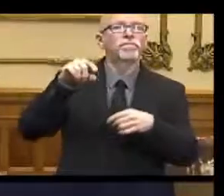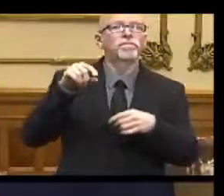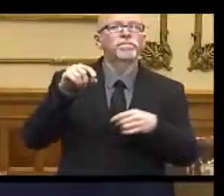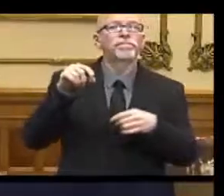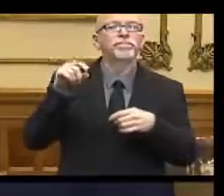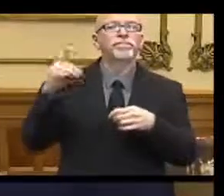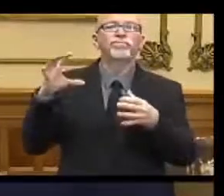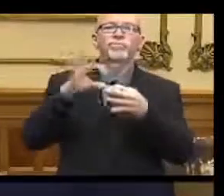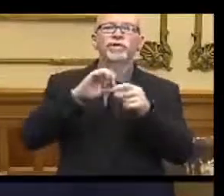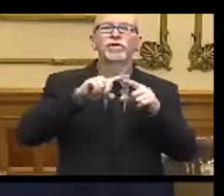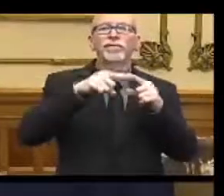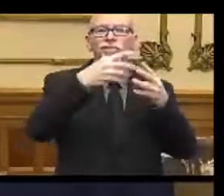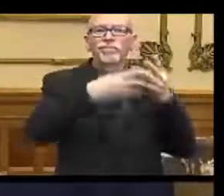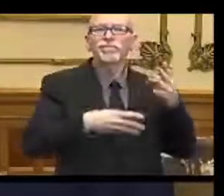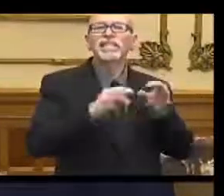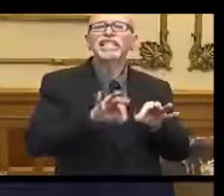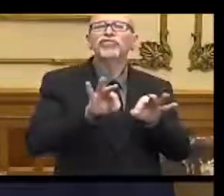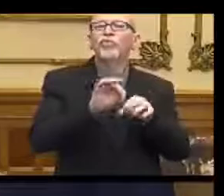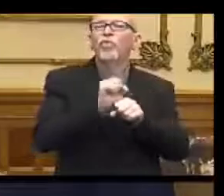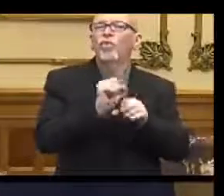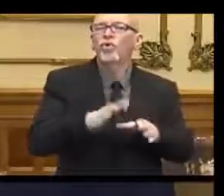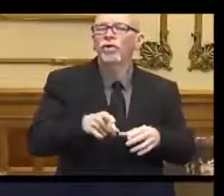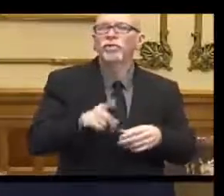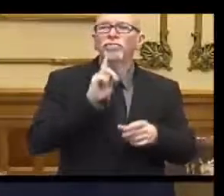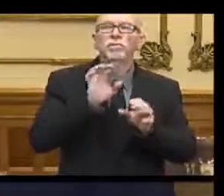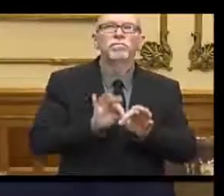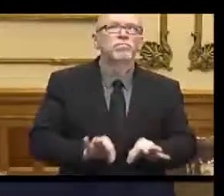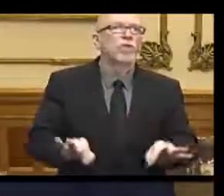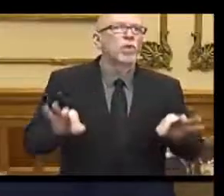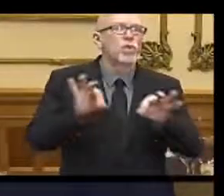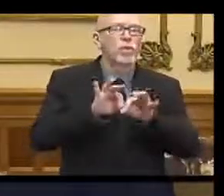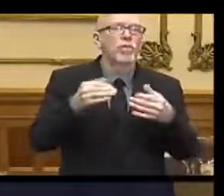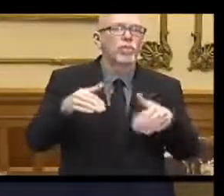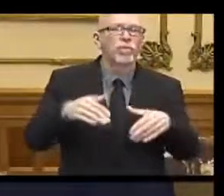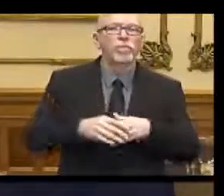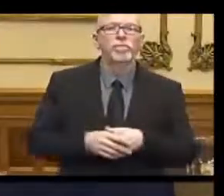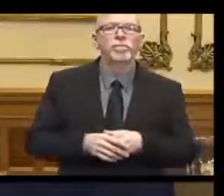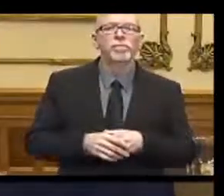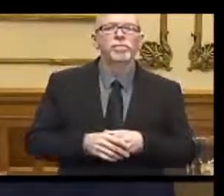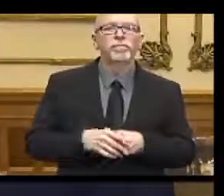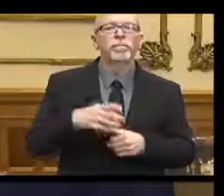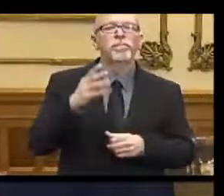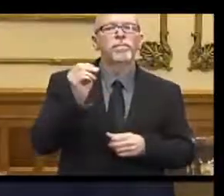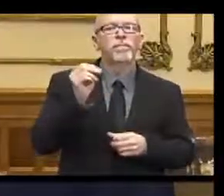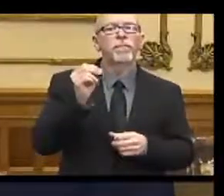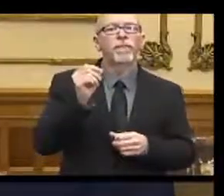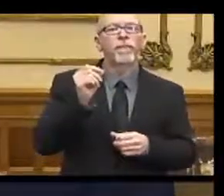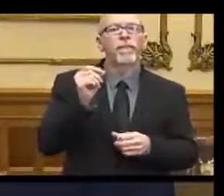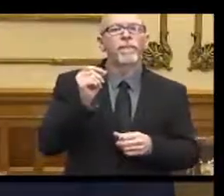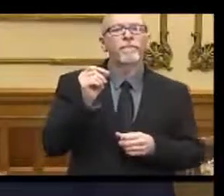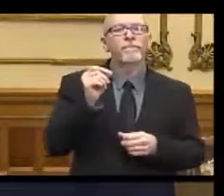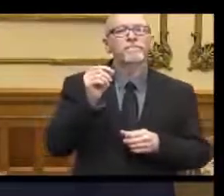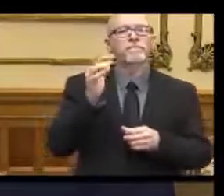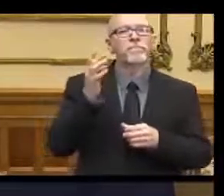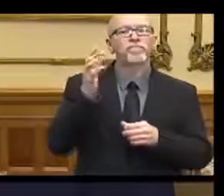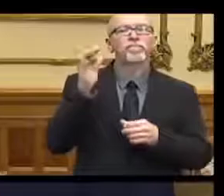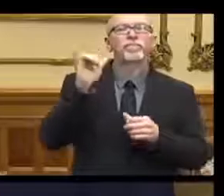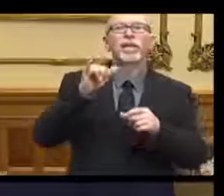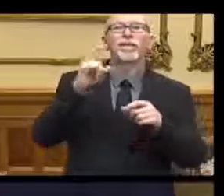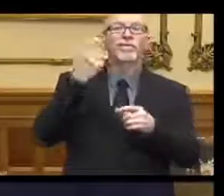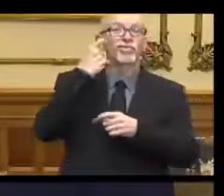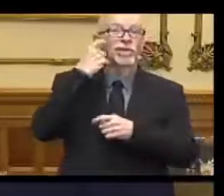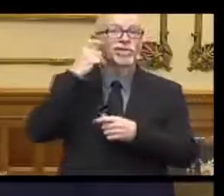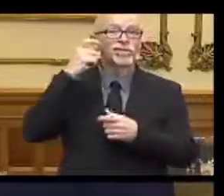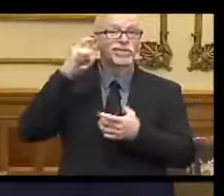the list of essential workers, critically important. And when you couple the recent storms